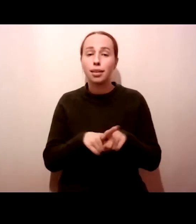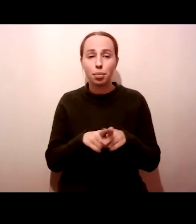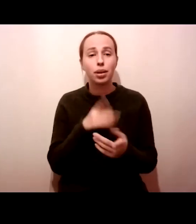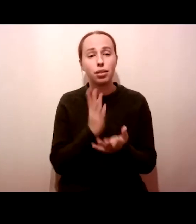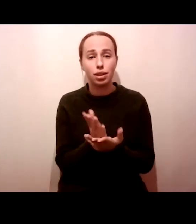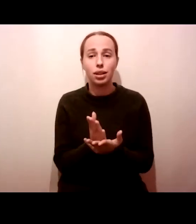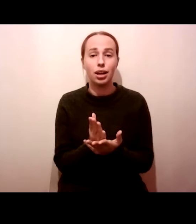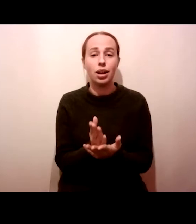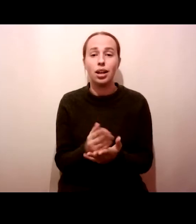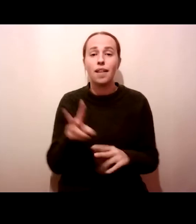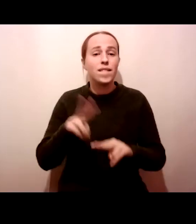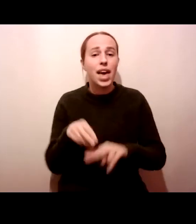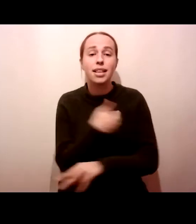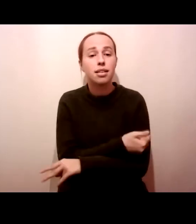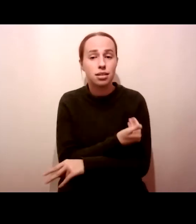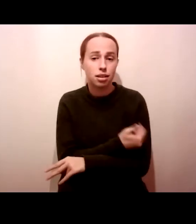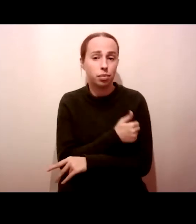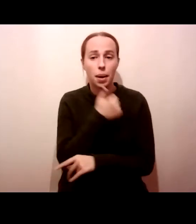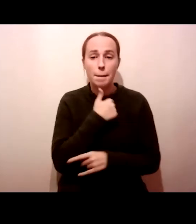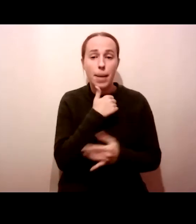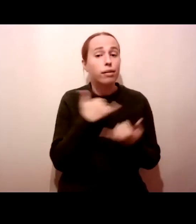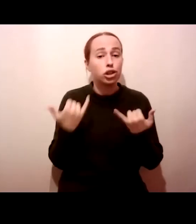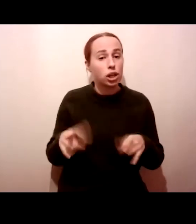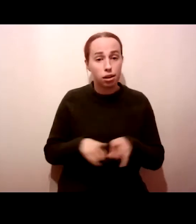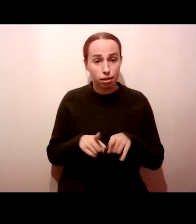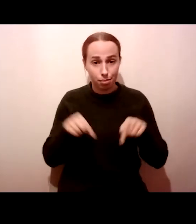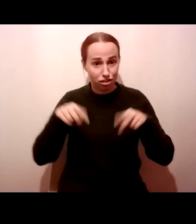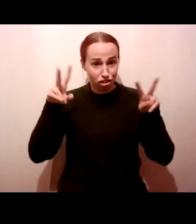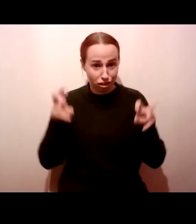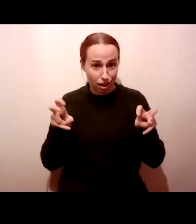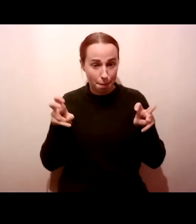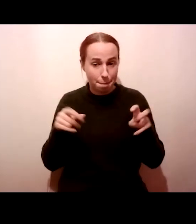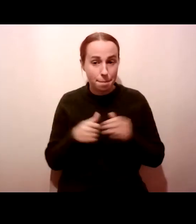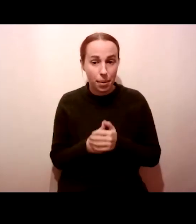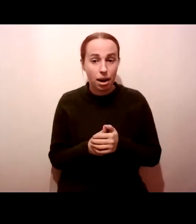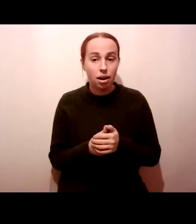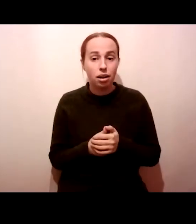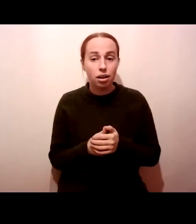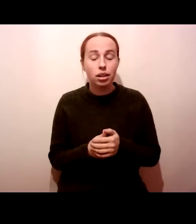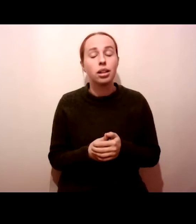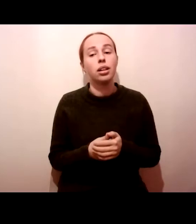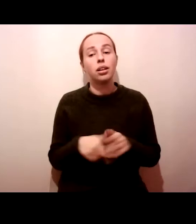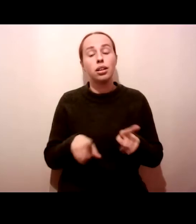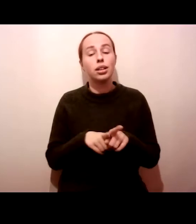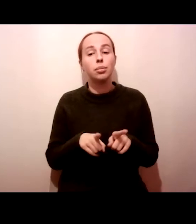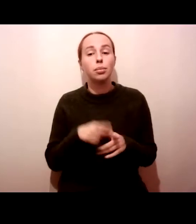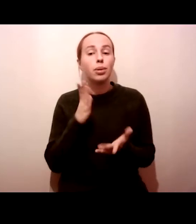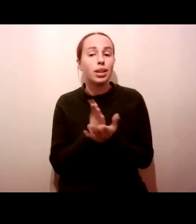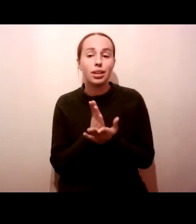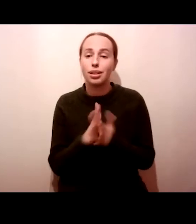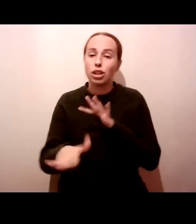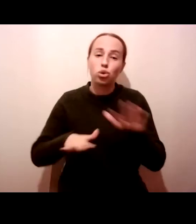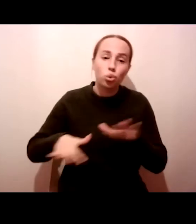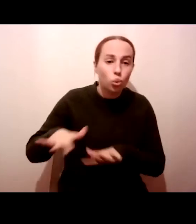and this is proven by studies. However, there are still some weak points that have to be strengthened, and for